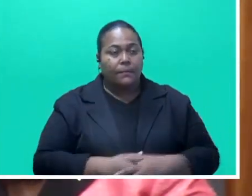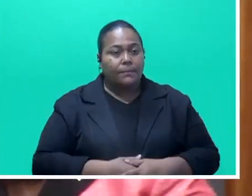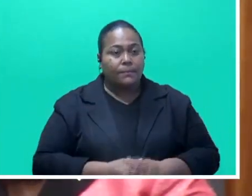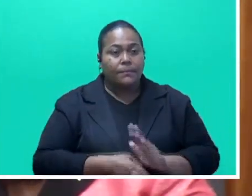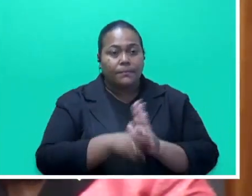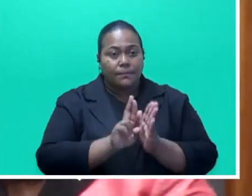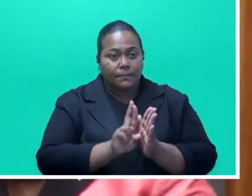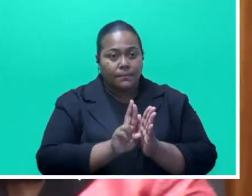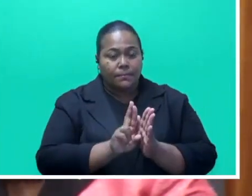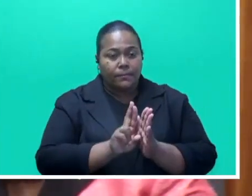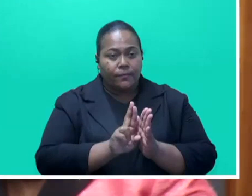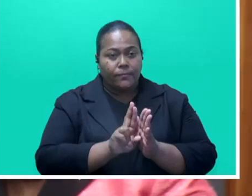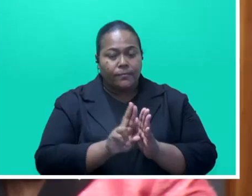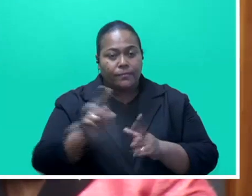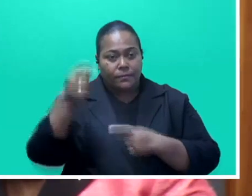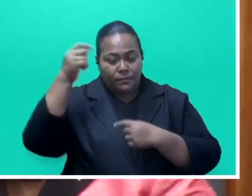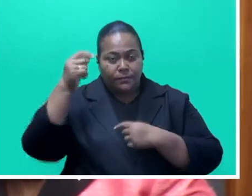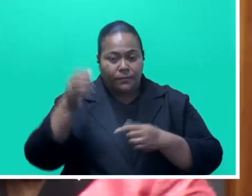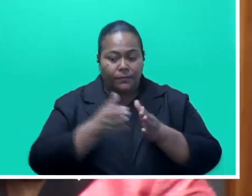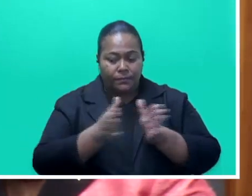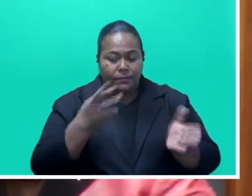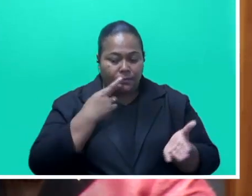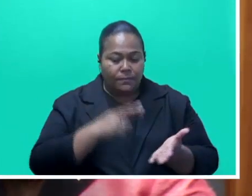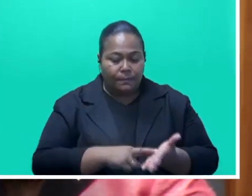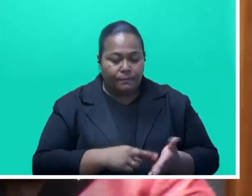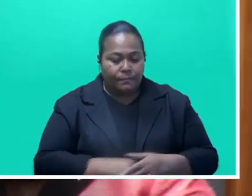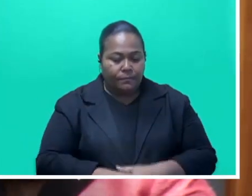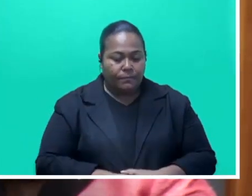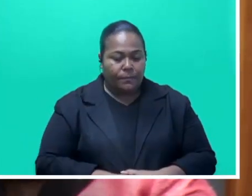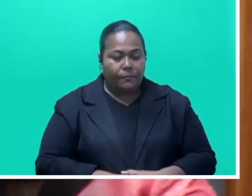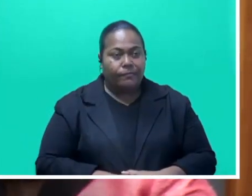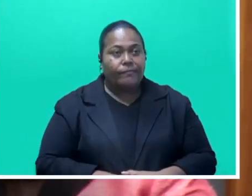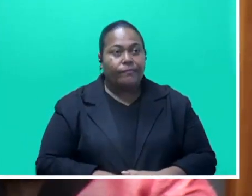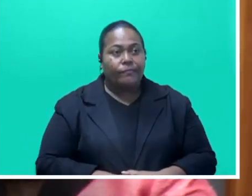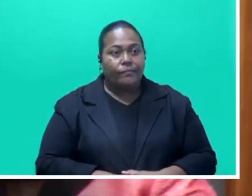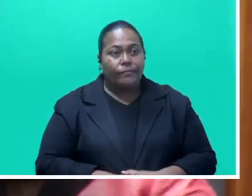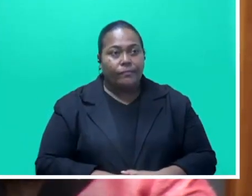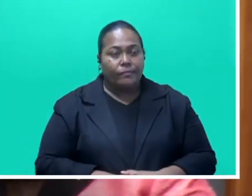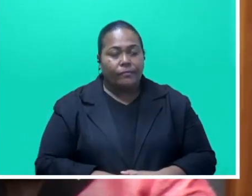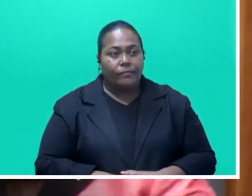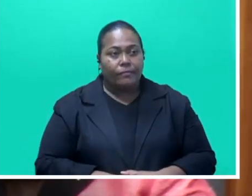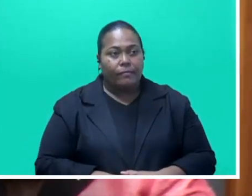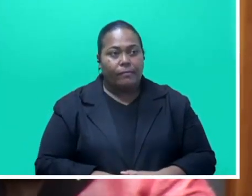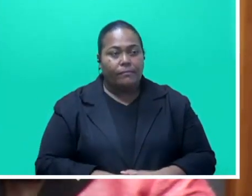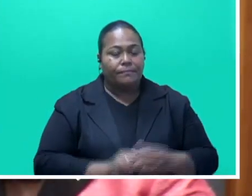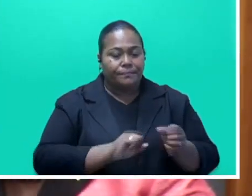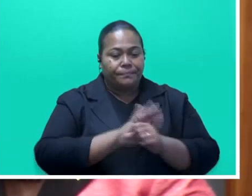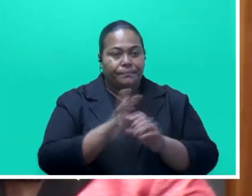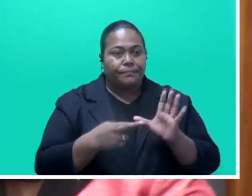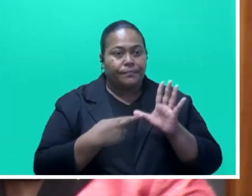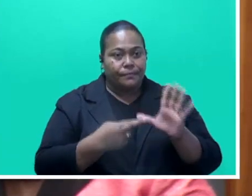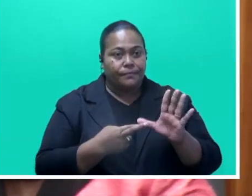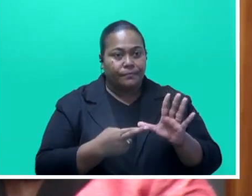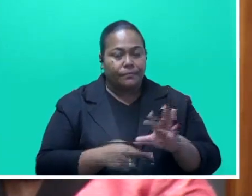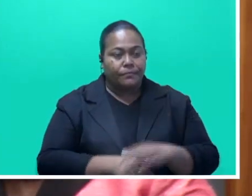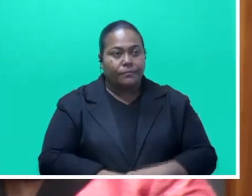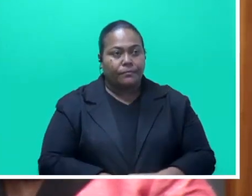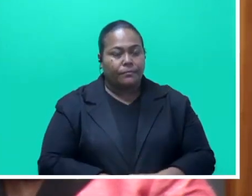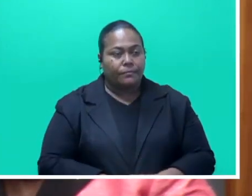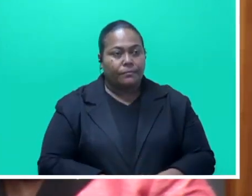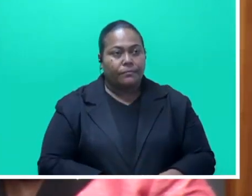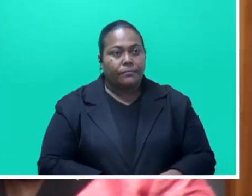of the Auditor-General's report on compliance audits relating to COVID-19 response. Before